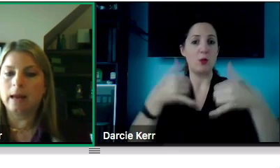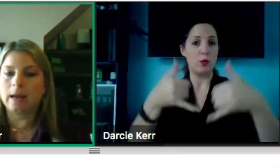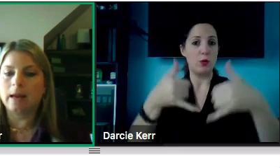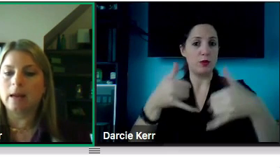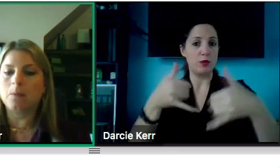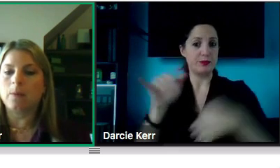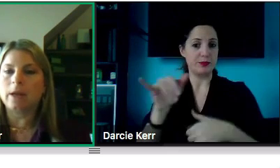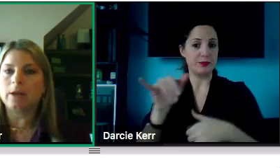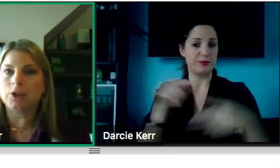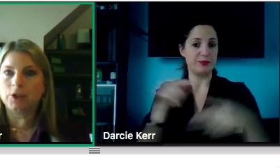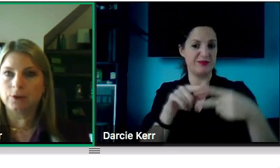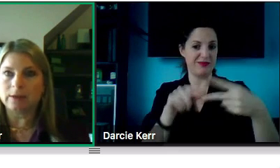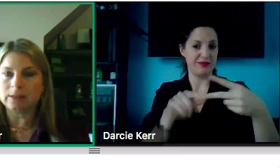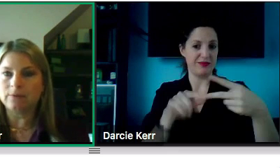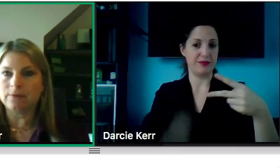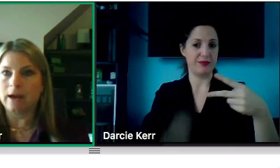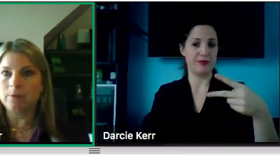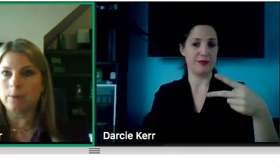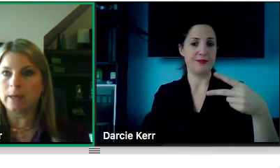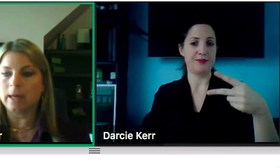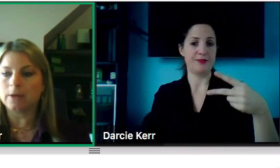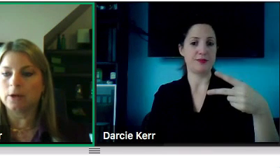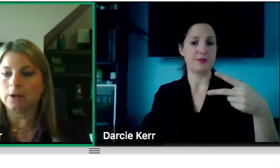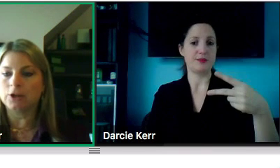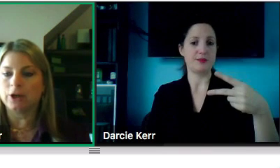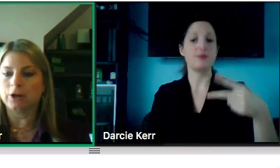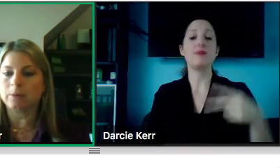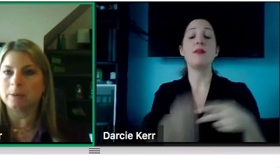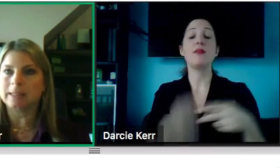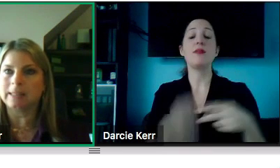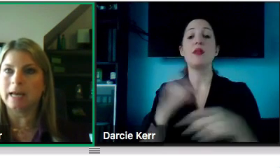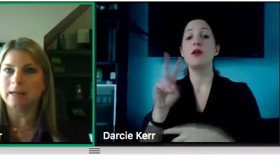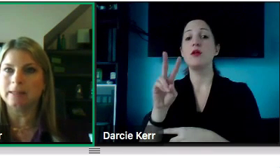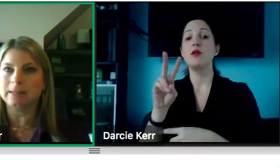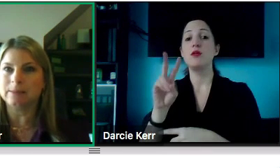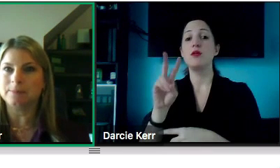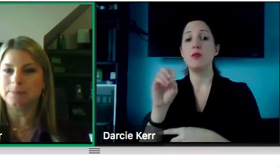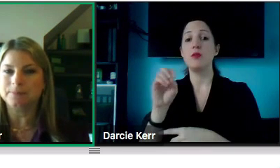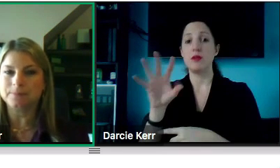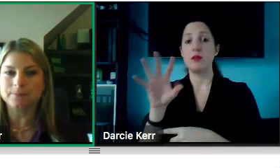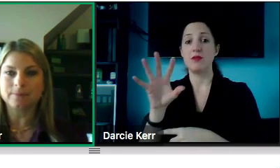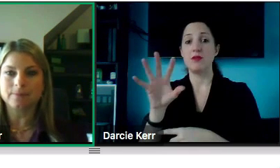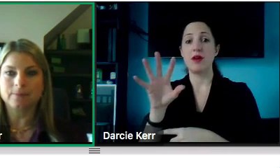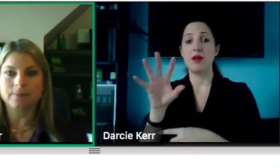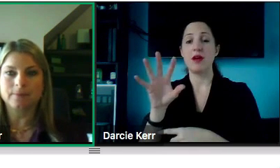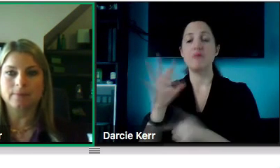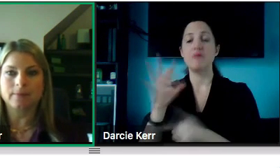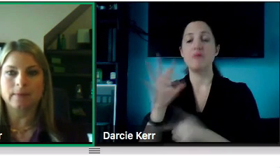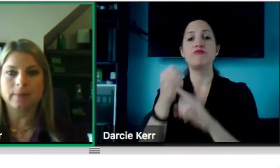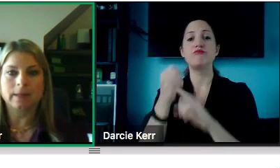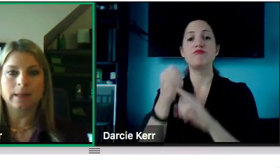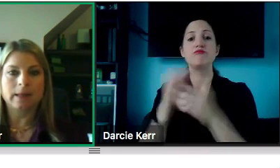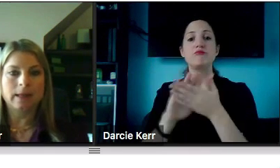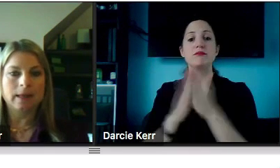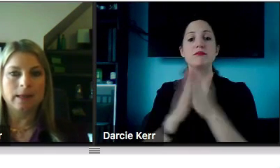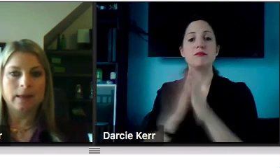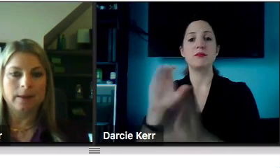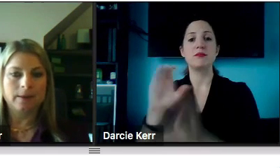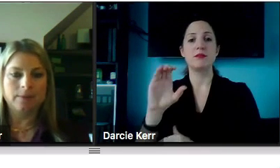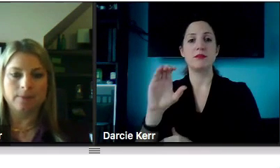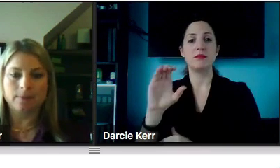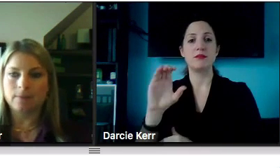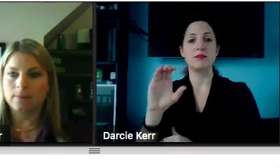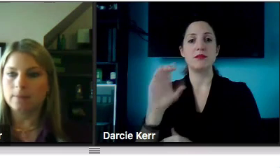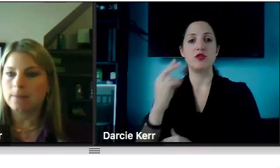And then in 2005, we gained our charitable status.